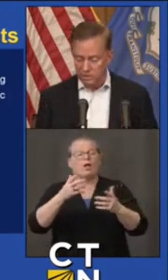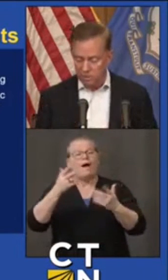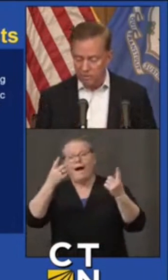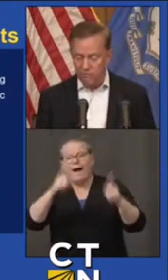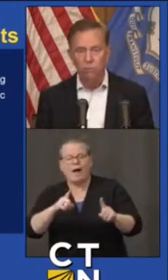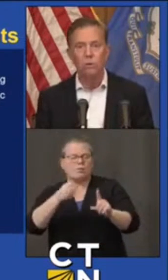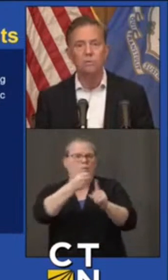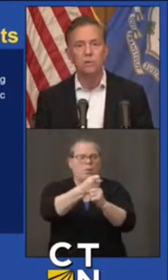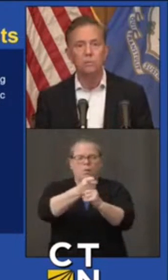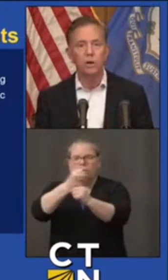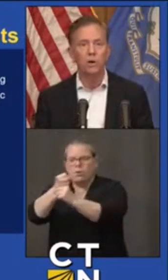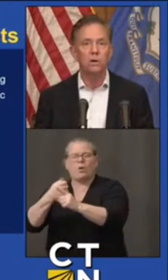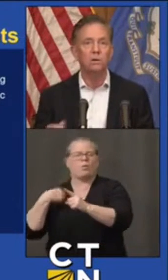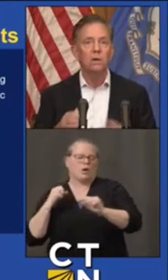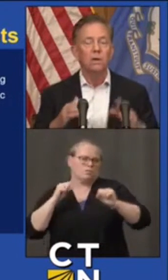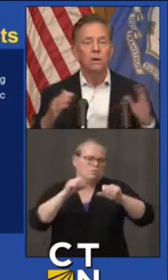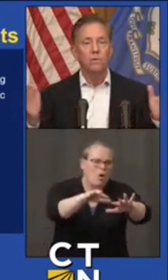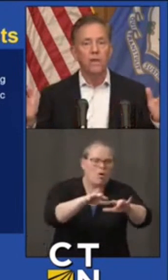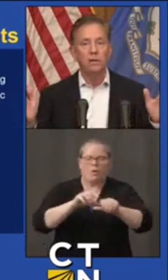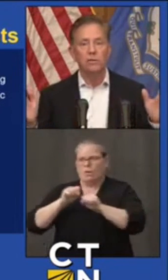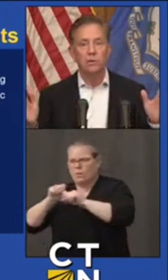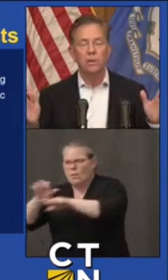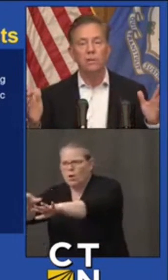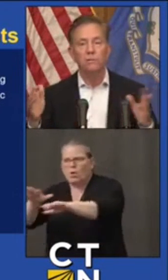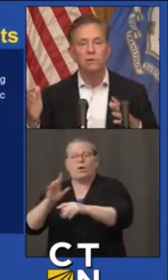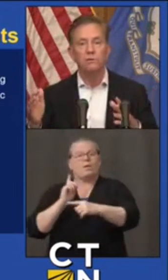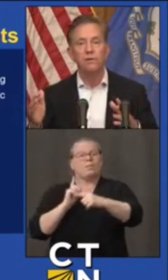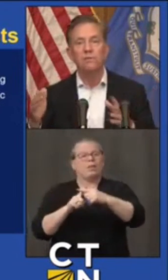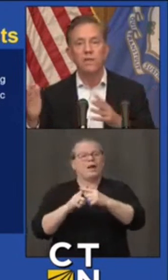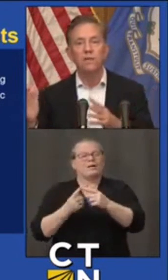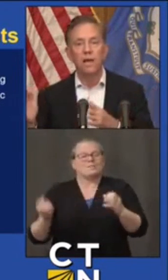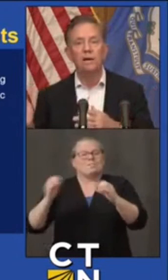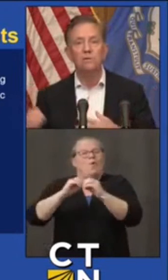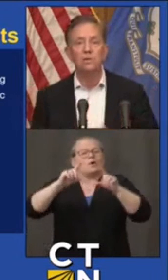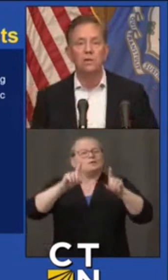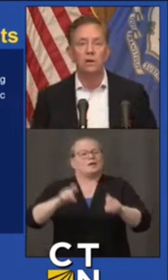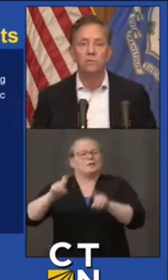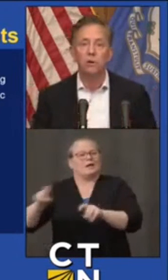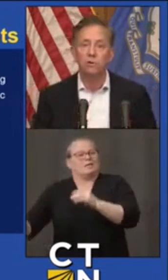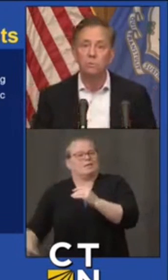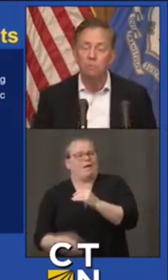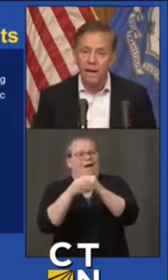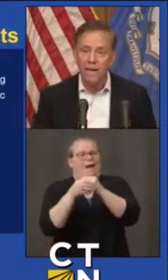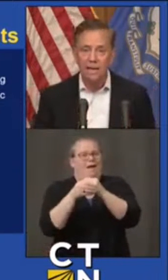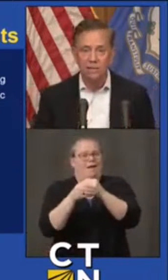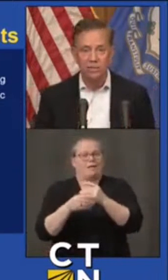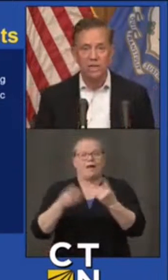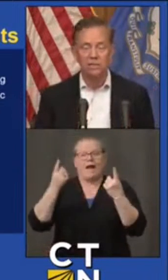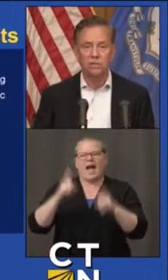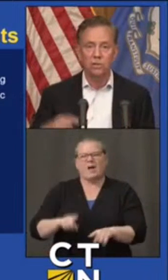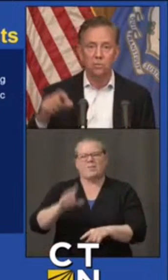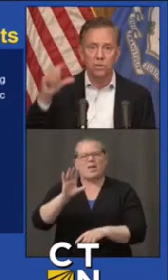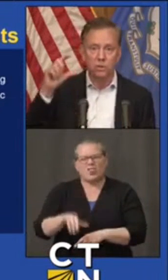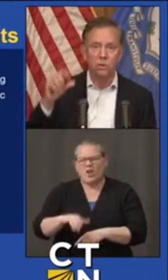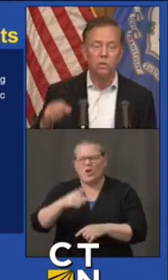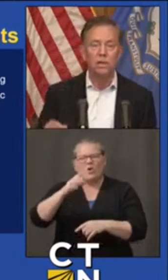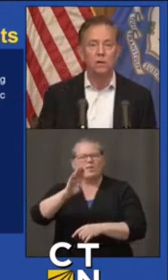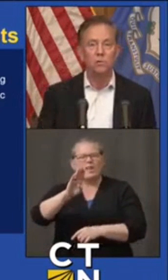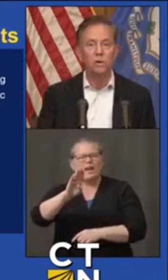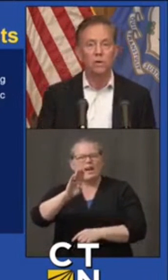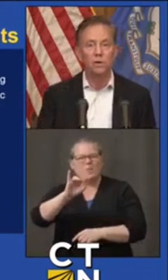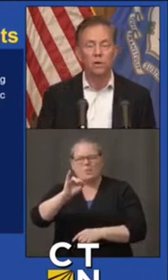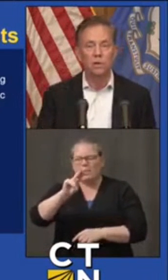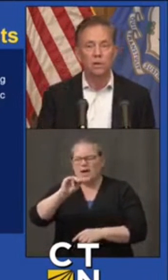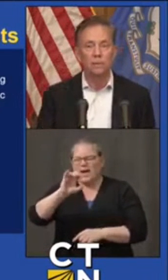testing platforms. We've now distributed the first 50,000 of those Binax tests. They're the ones that look like a